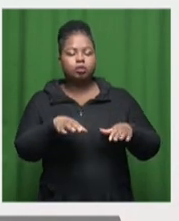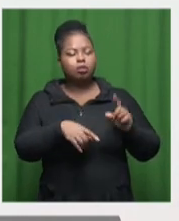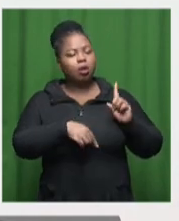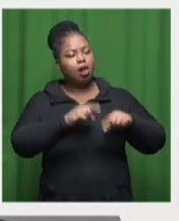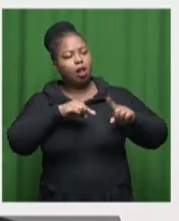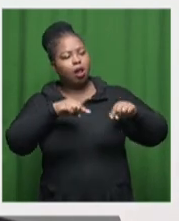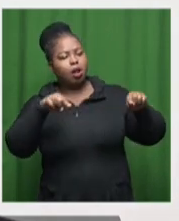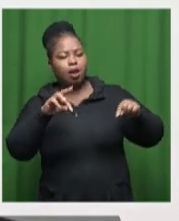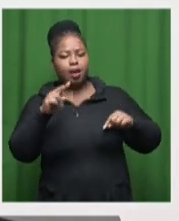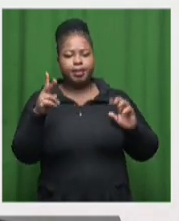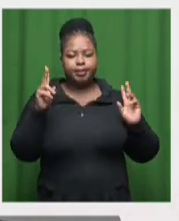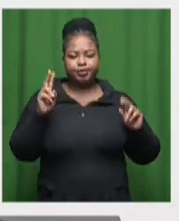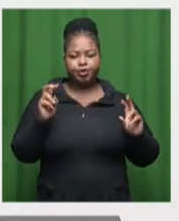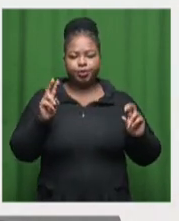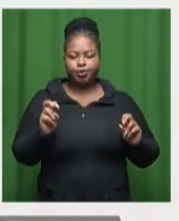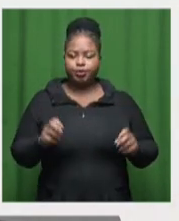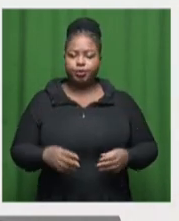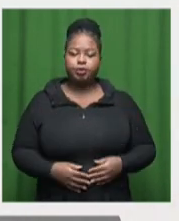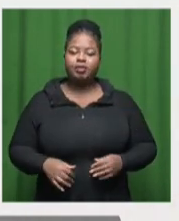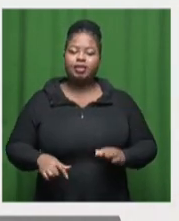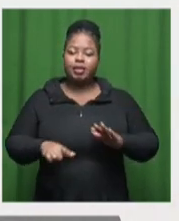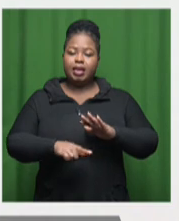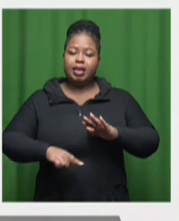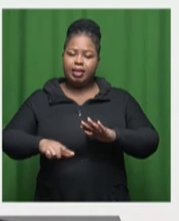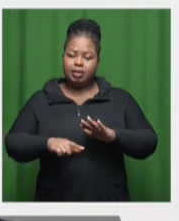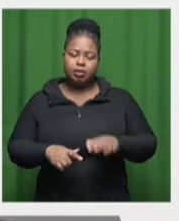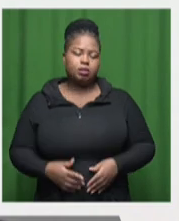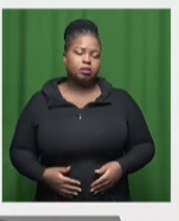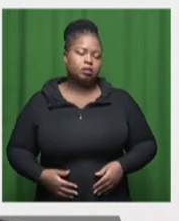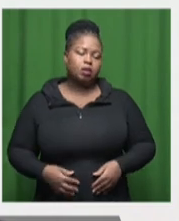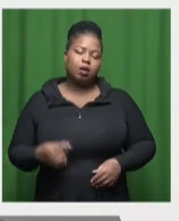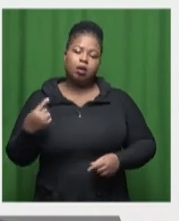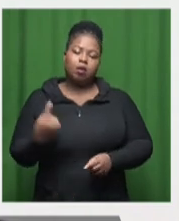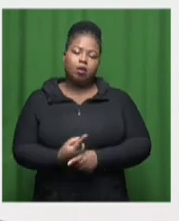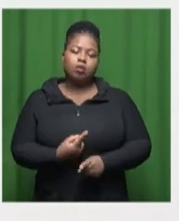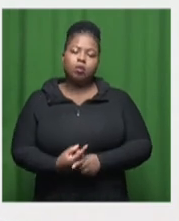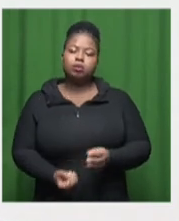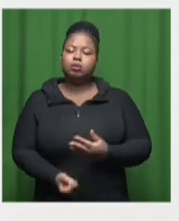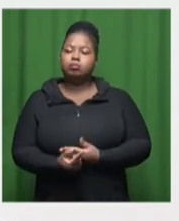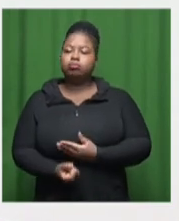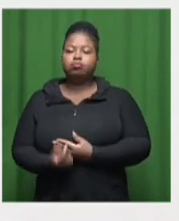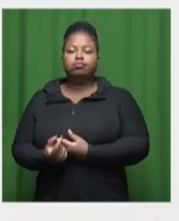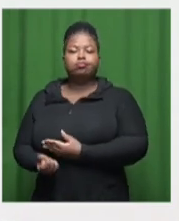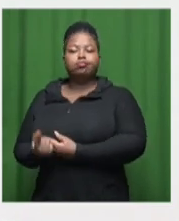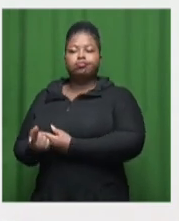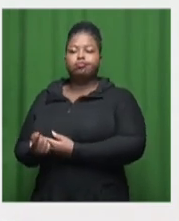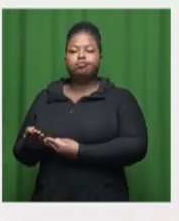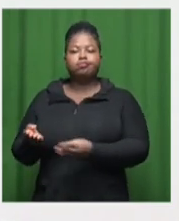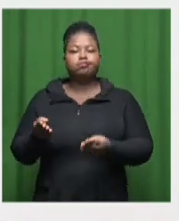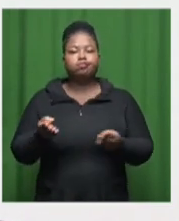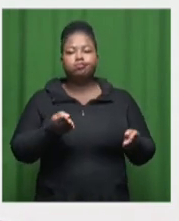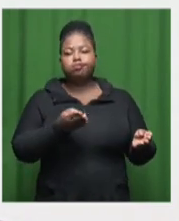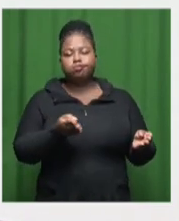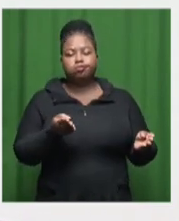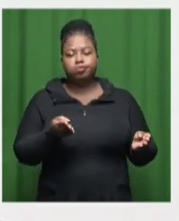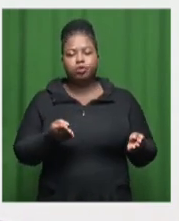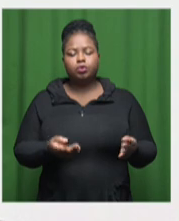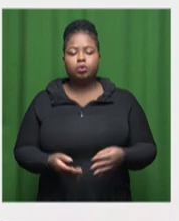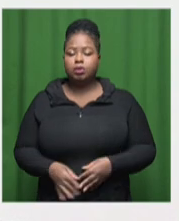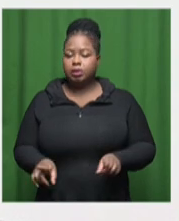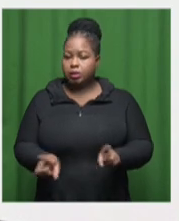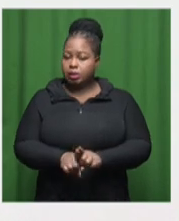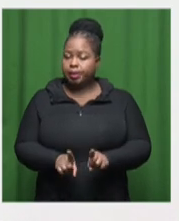of other issues. The issue around land, she keeps coming up in many of these parties that are being formed,